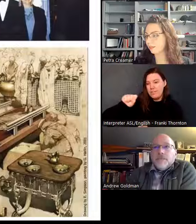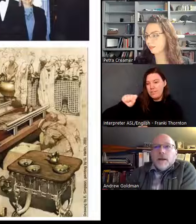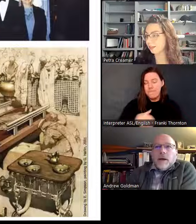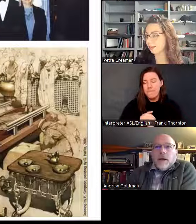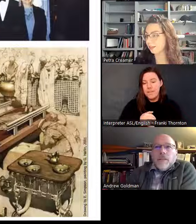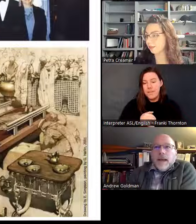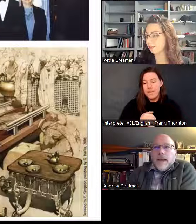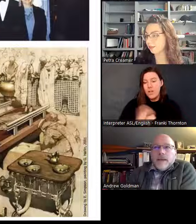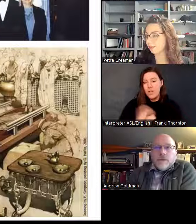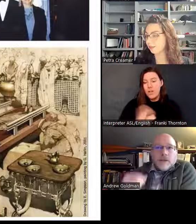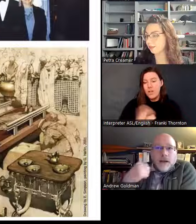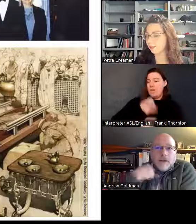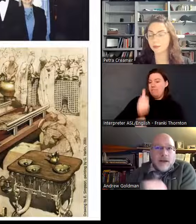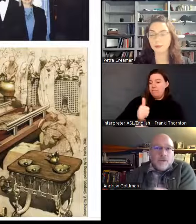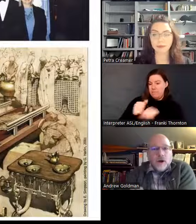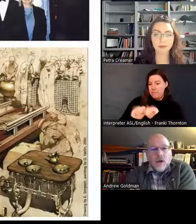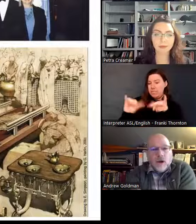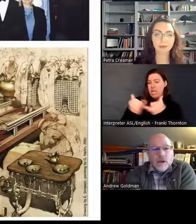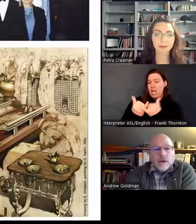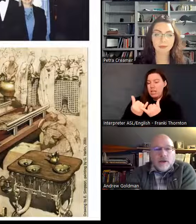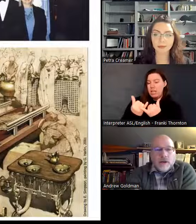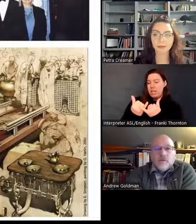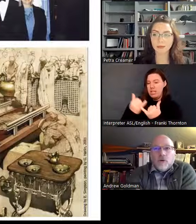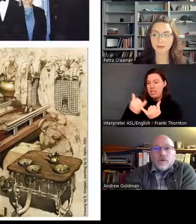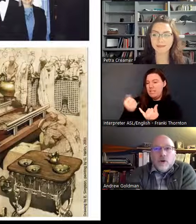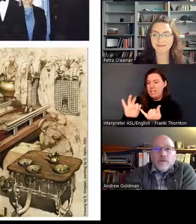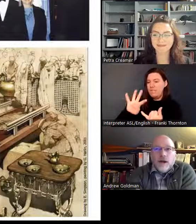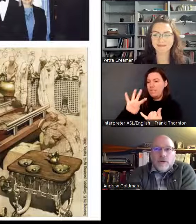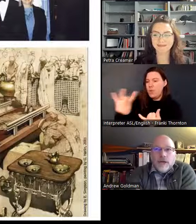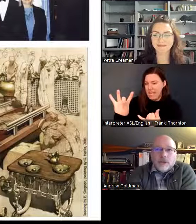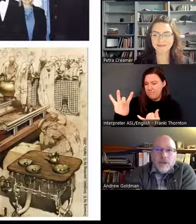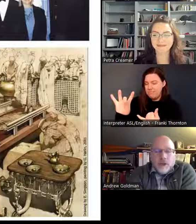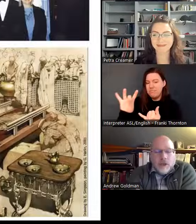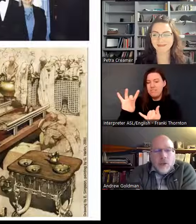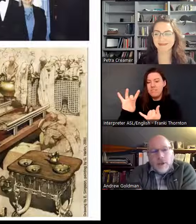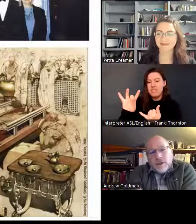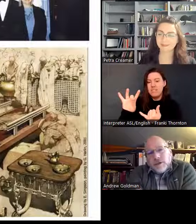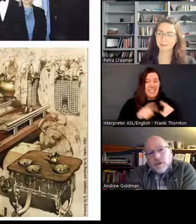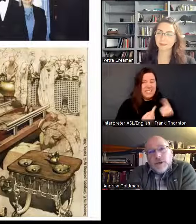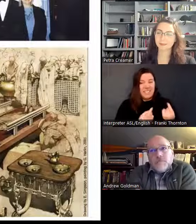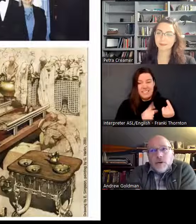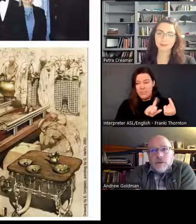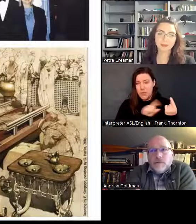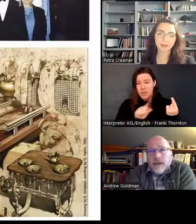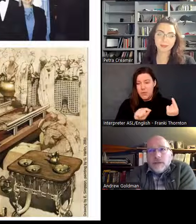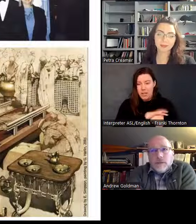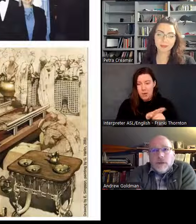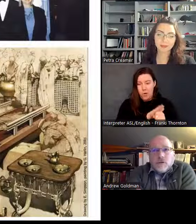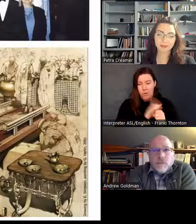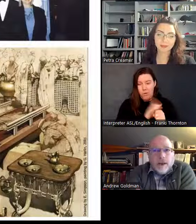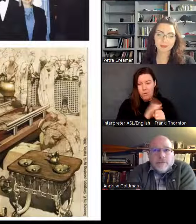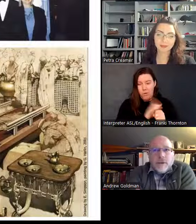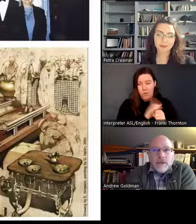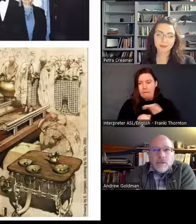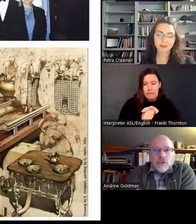1948, and we decided that after our long enforced COVID hibernation, we wanted to do an in-person event